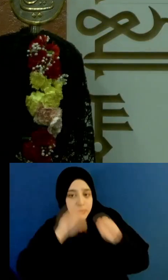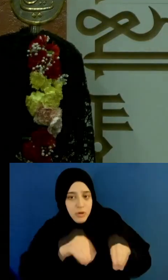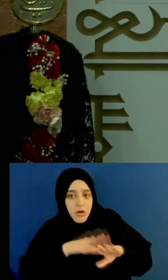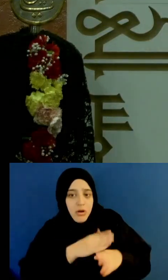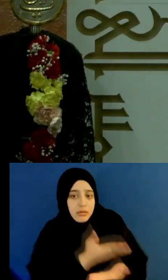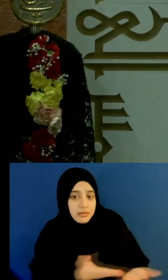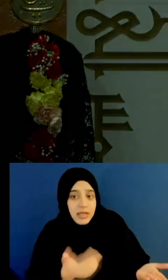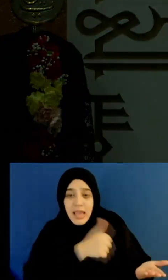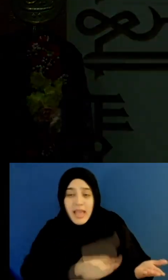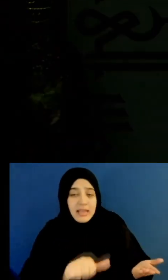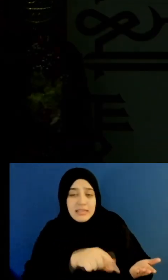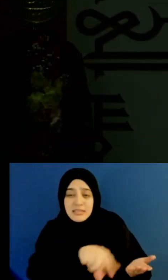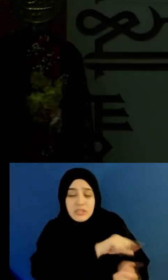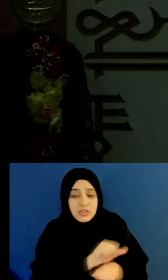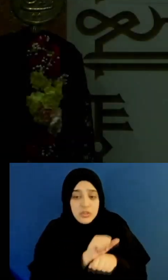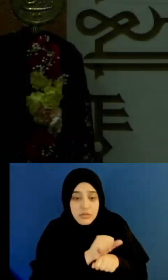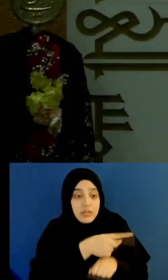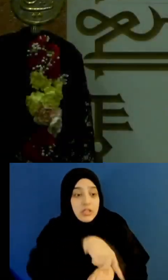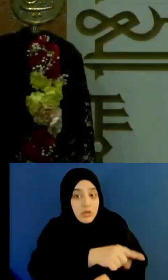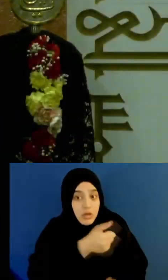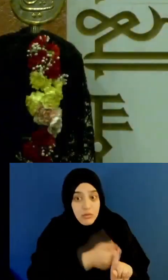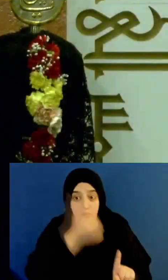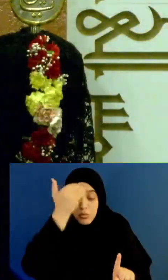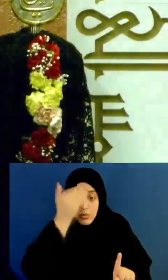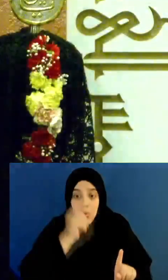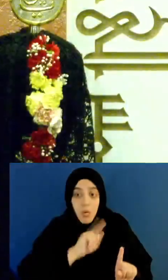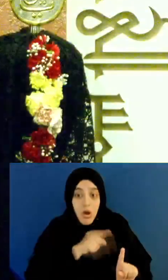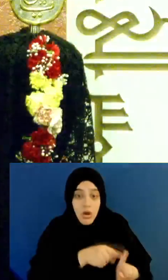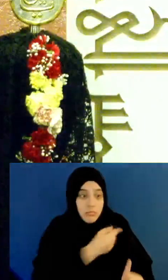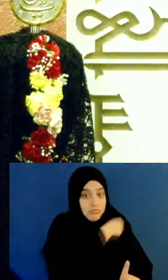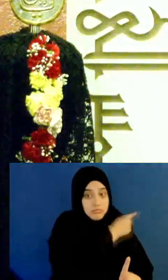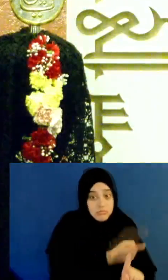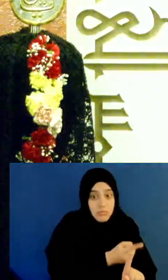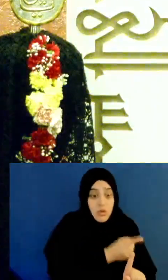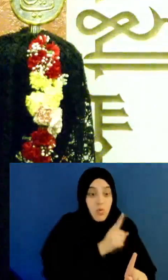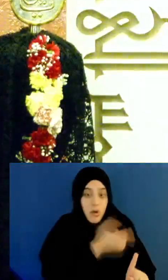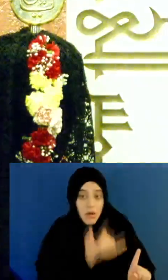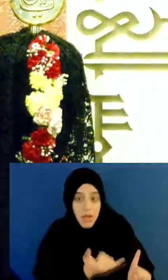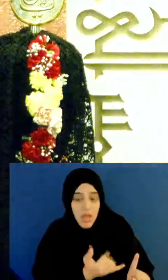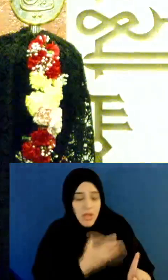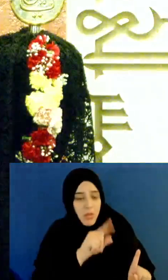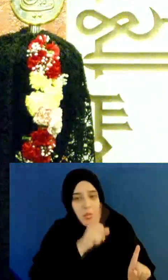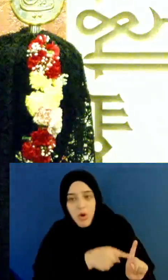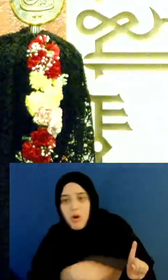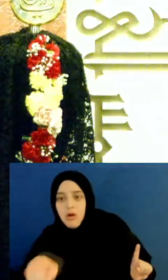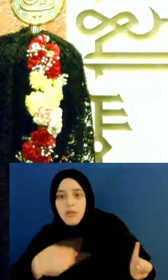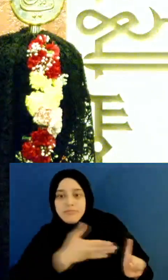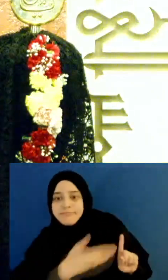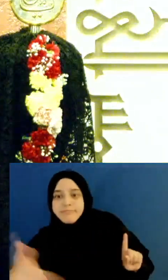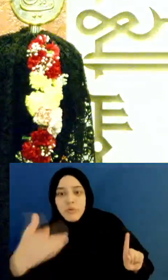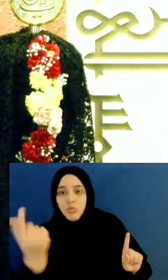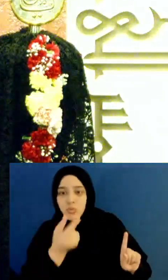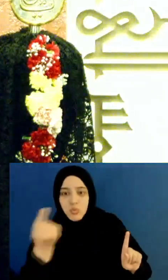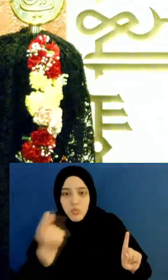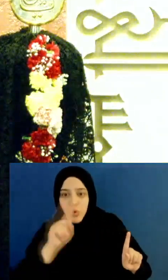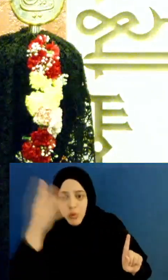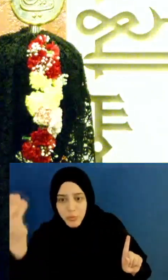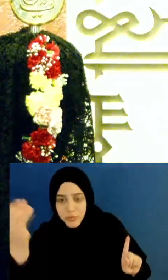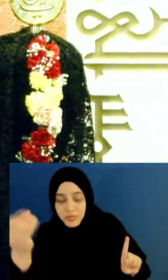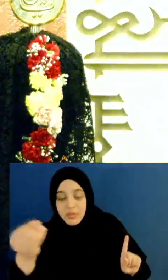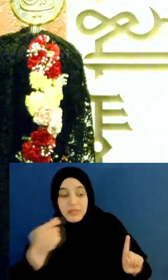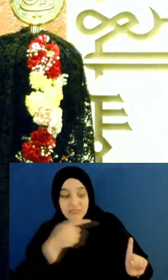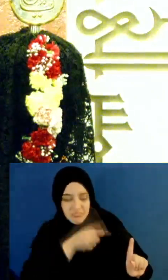was, where he is, and where he's heading towards to. So when we talk of insight